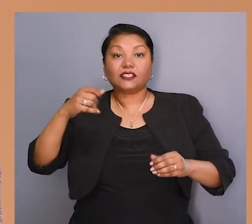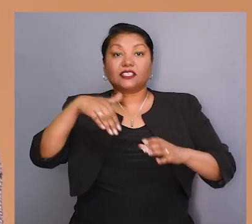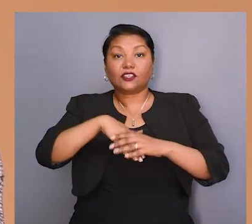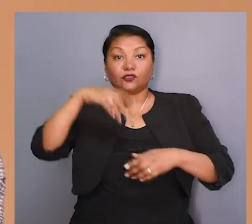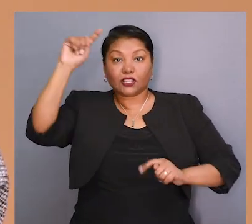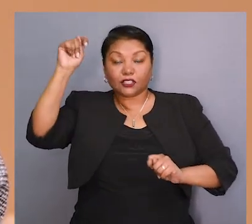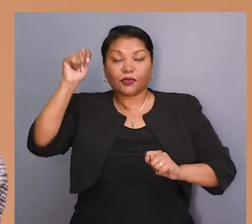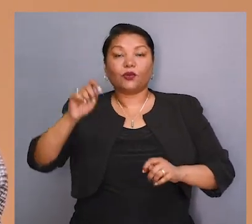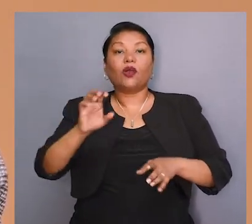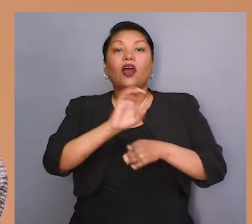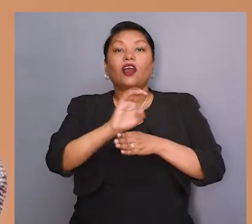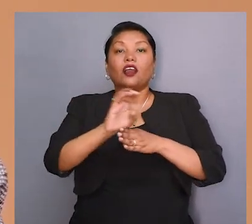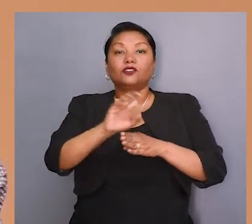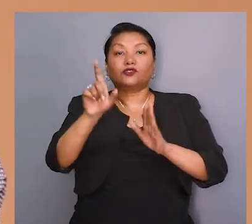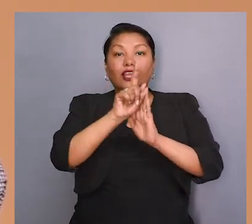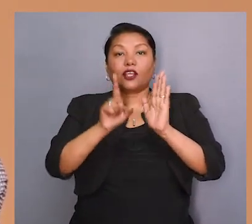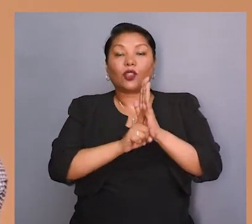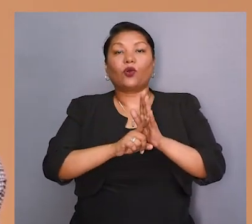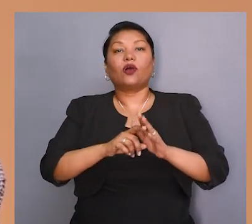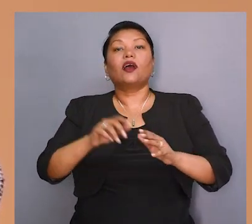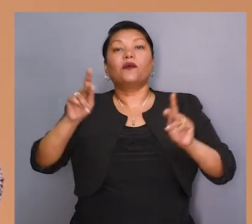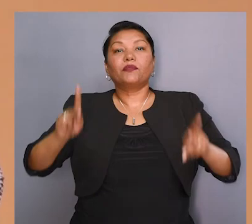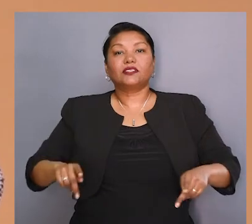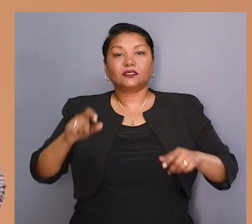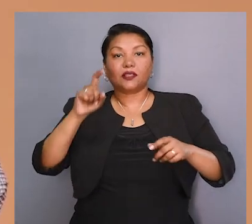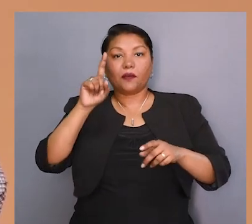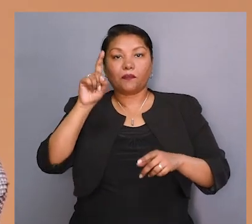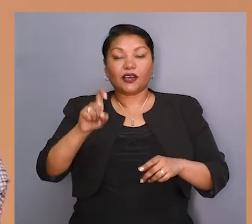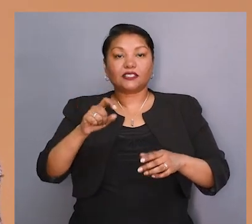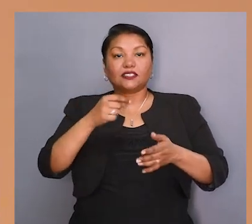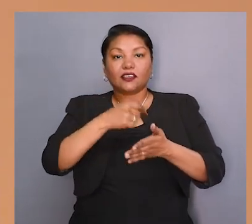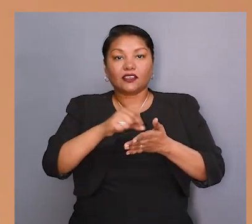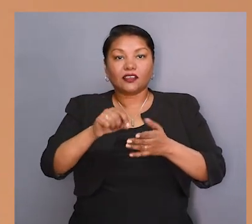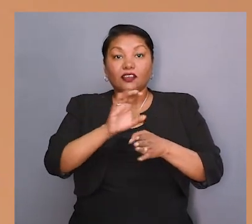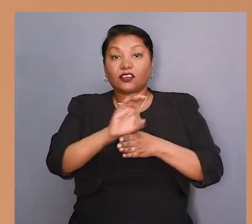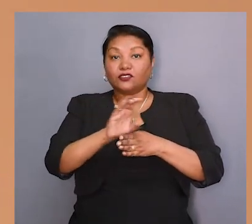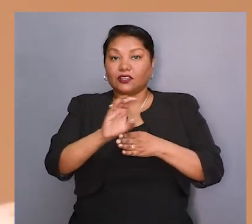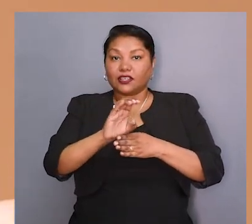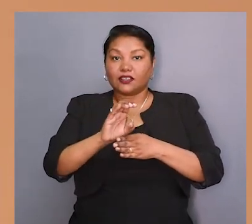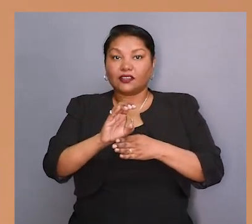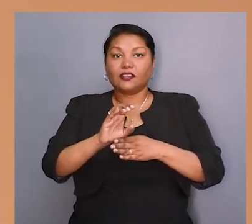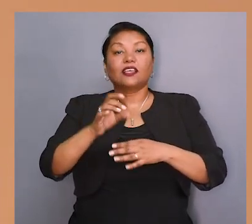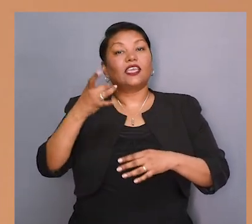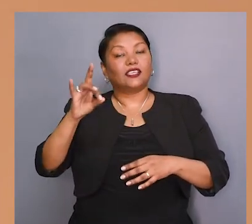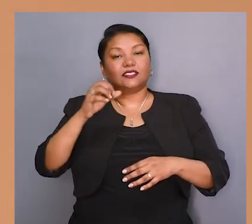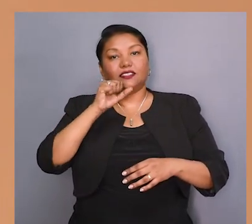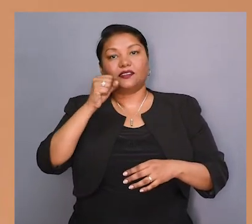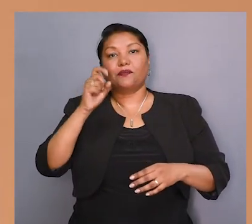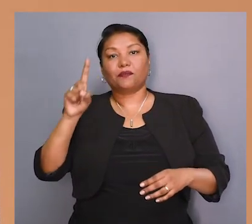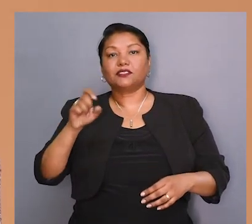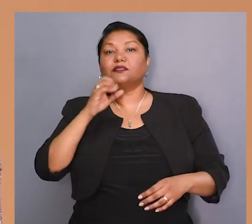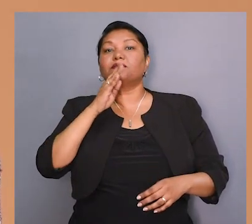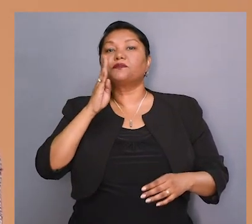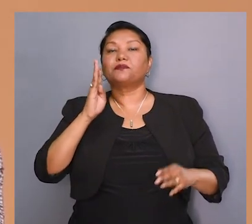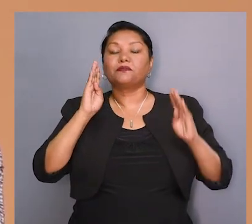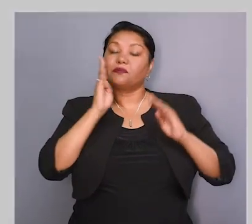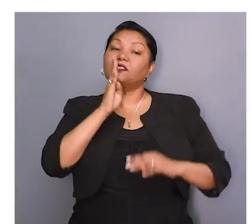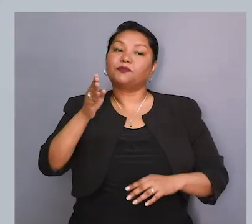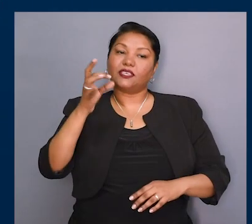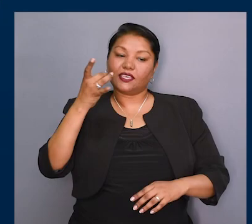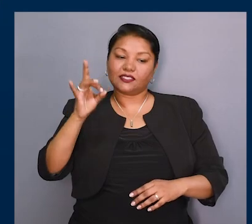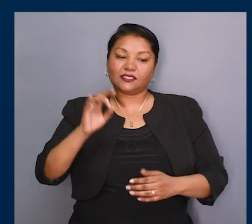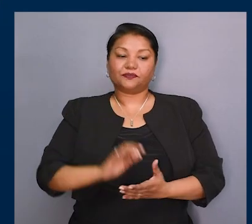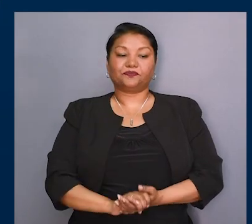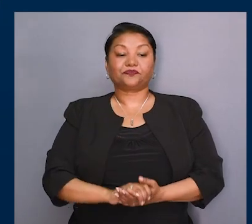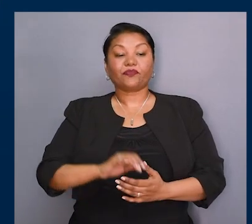enter into a contract with TATT and with the service providers. And the legal age for entering into a contract is 18 years. And